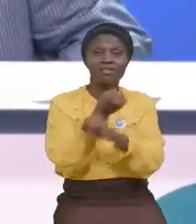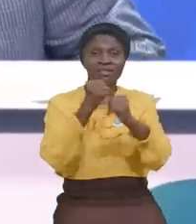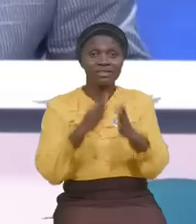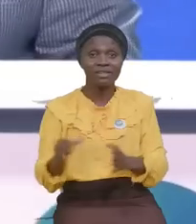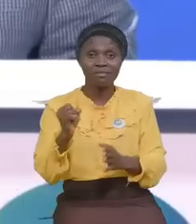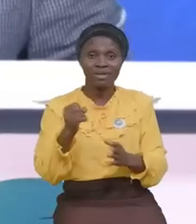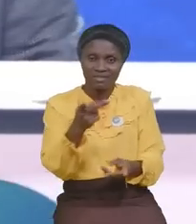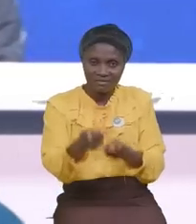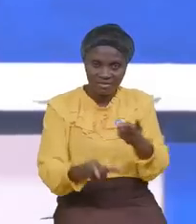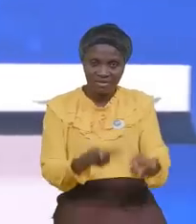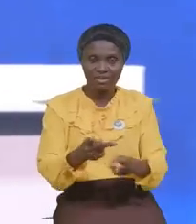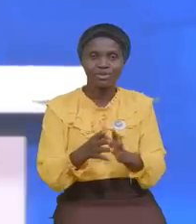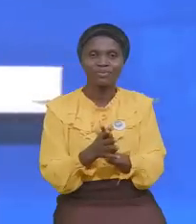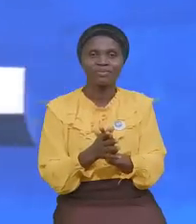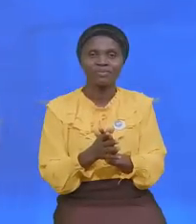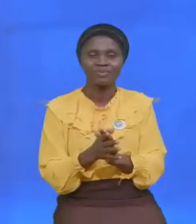visitation.